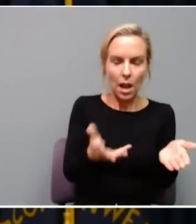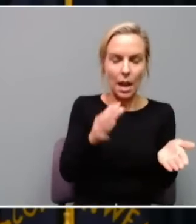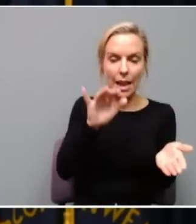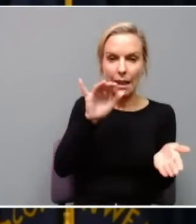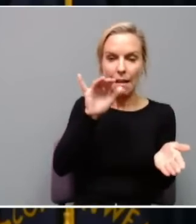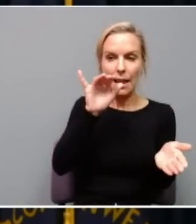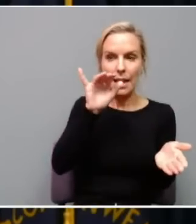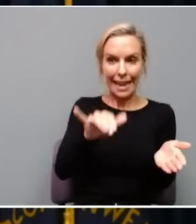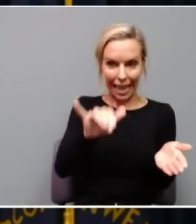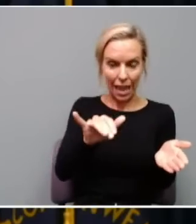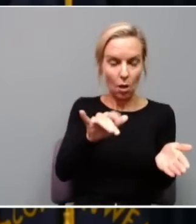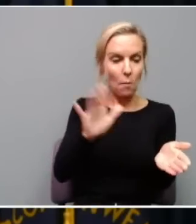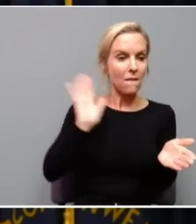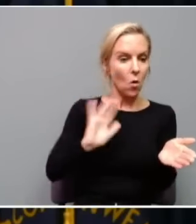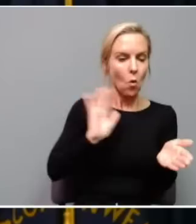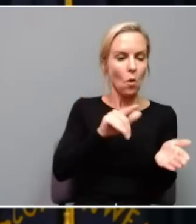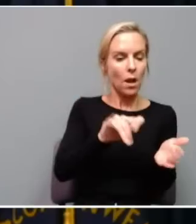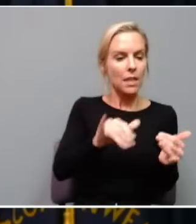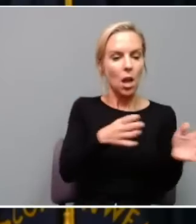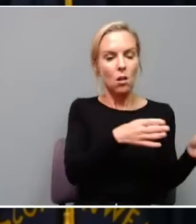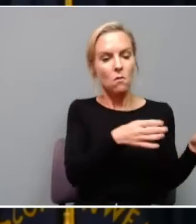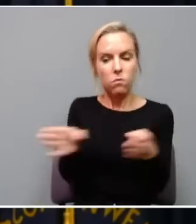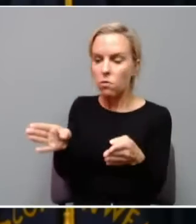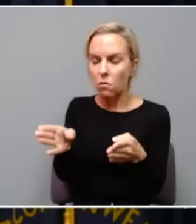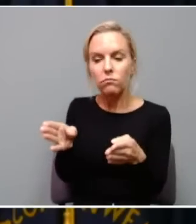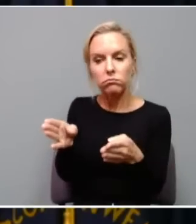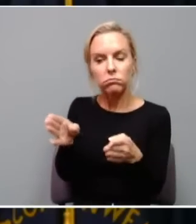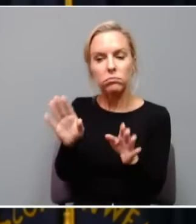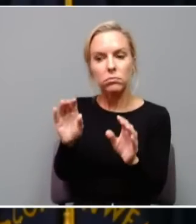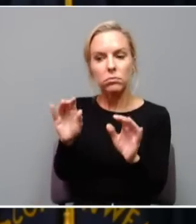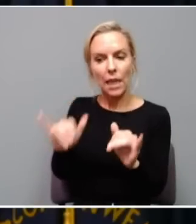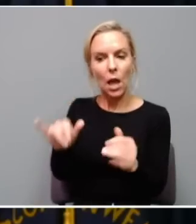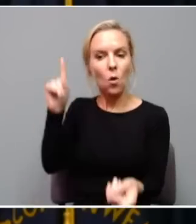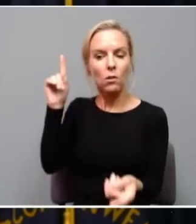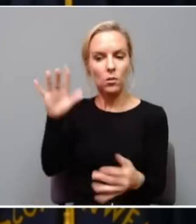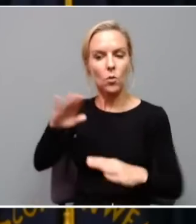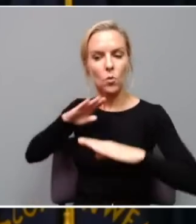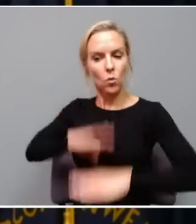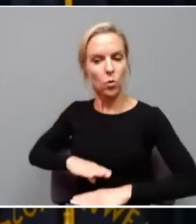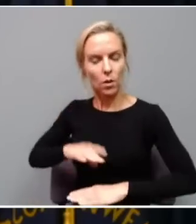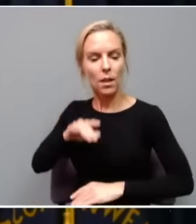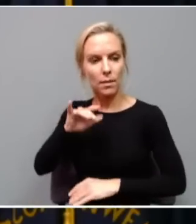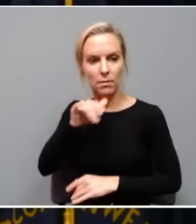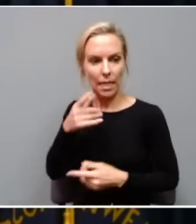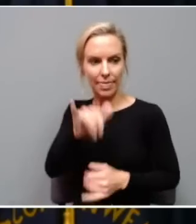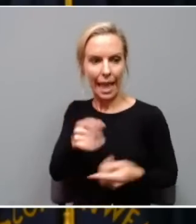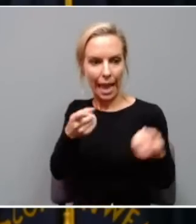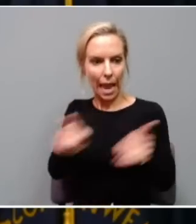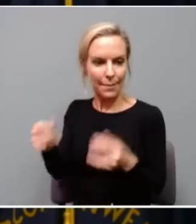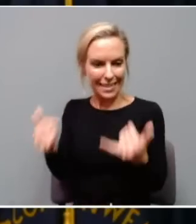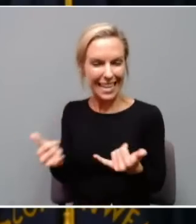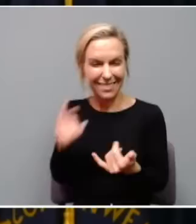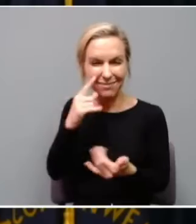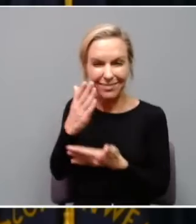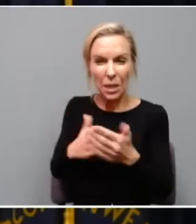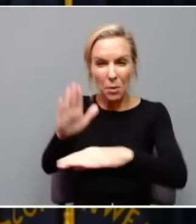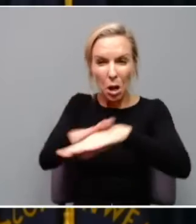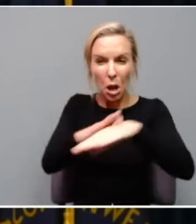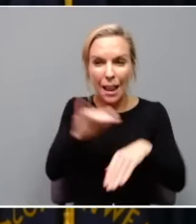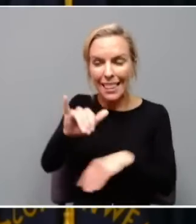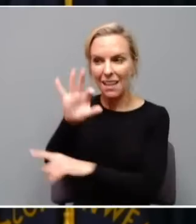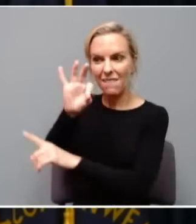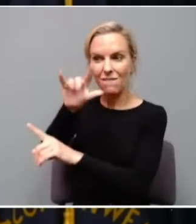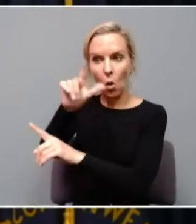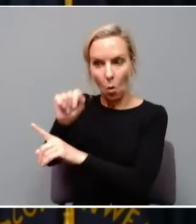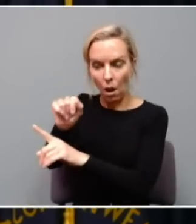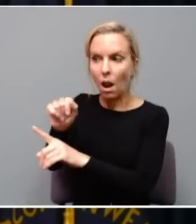trajectory anymore. I would note caution that there were some states like Florida that seemed like they were leveling off and then